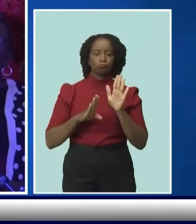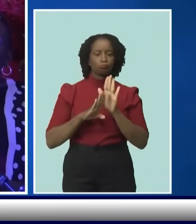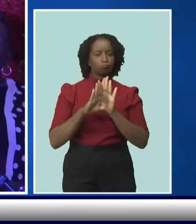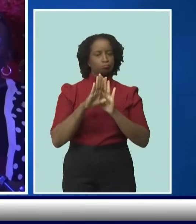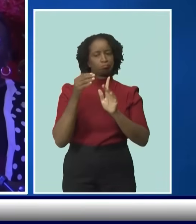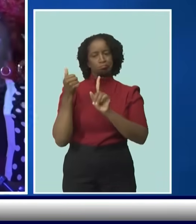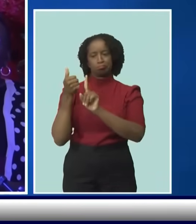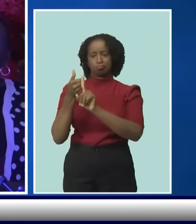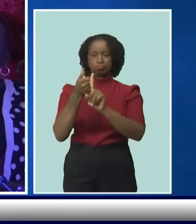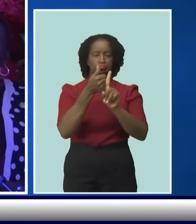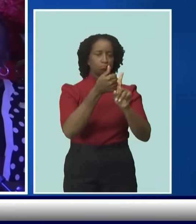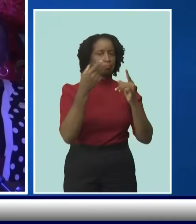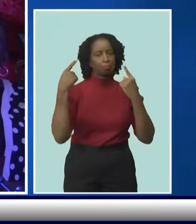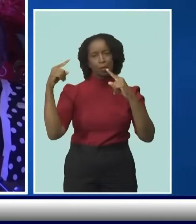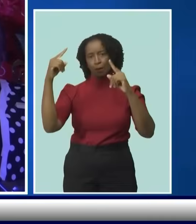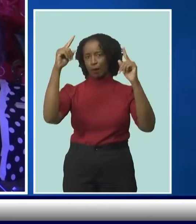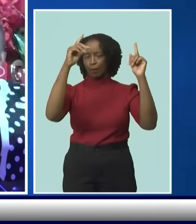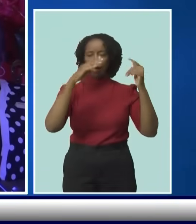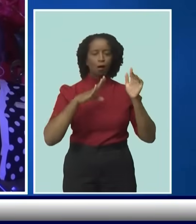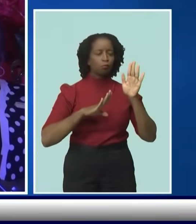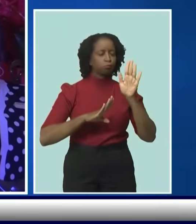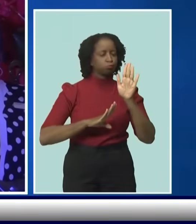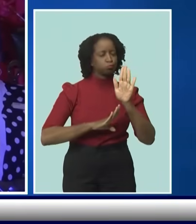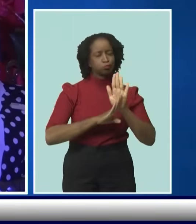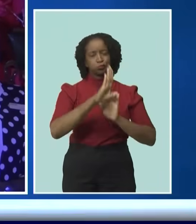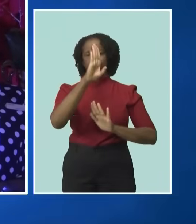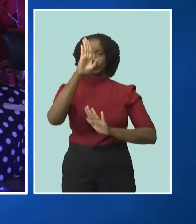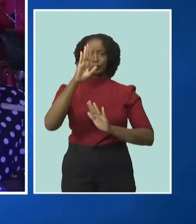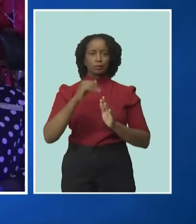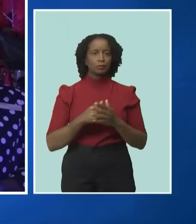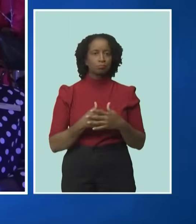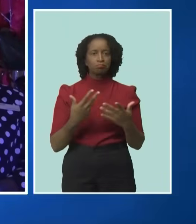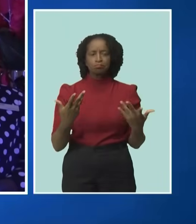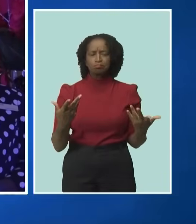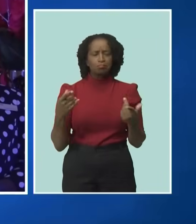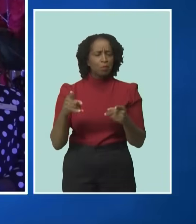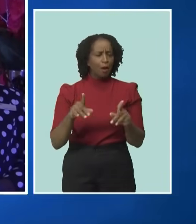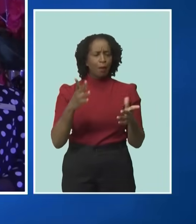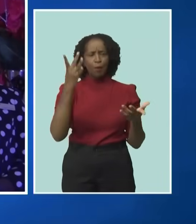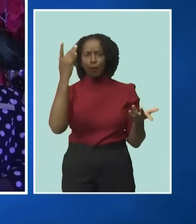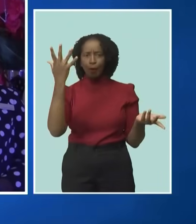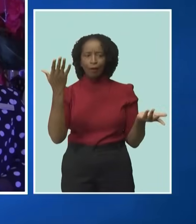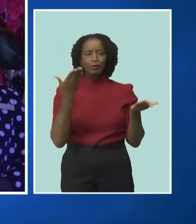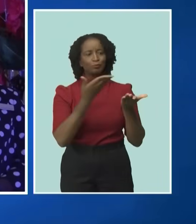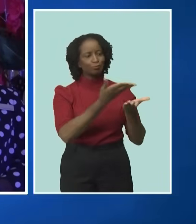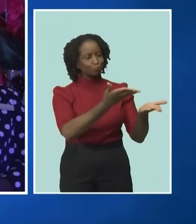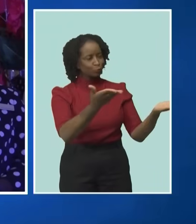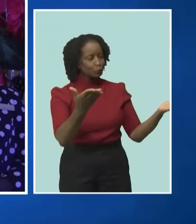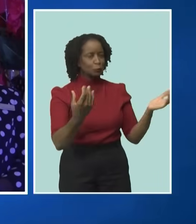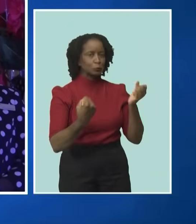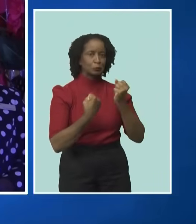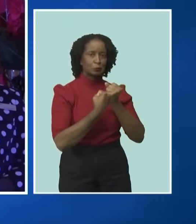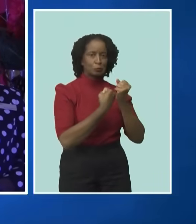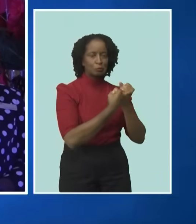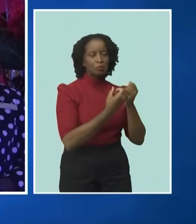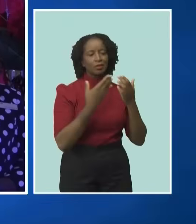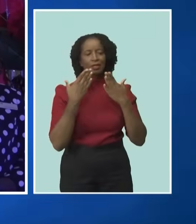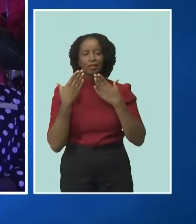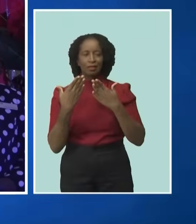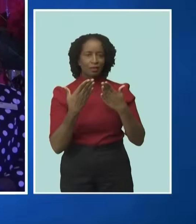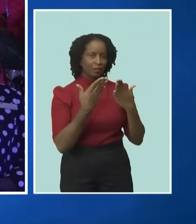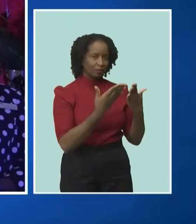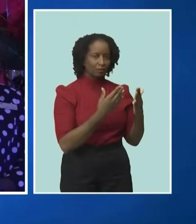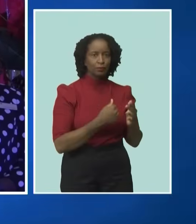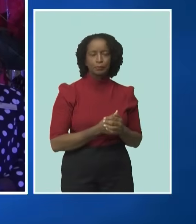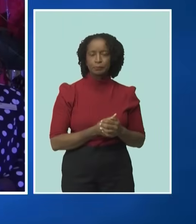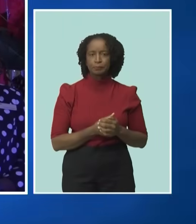had unprecedented growth, it's all because of you. And again, I thank you for that. And just to